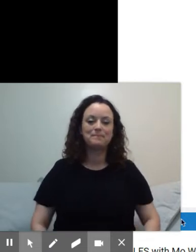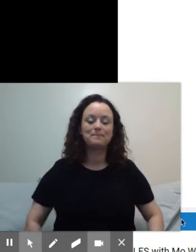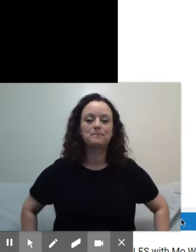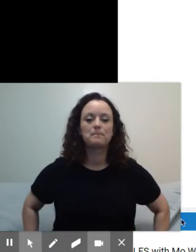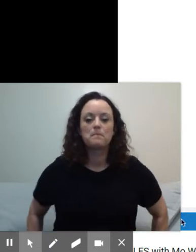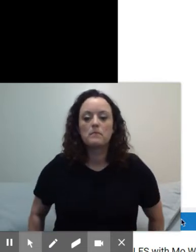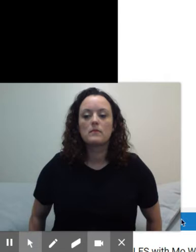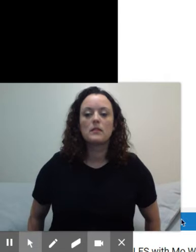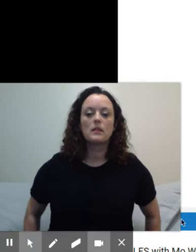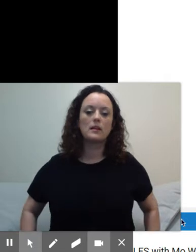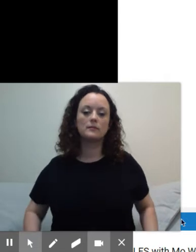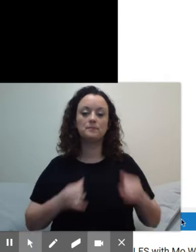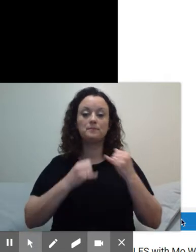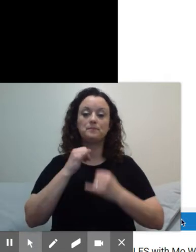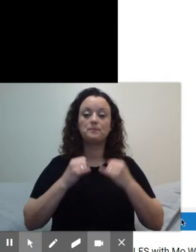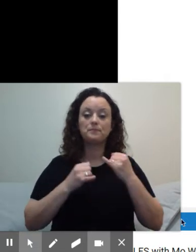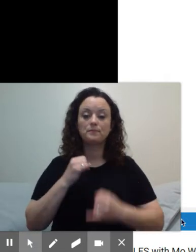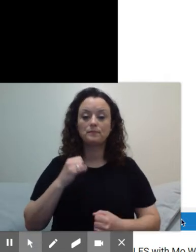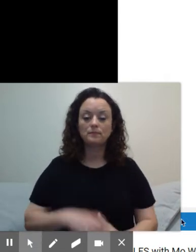And lastly,